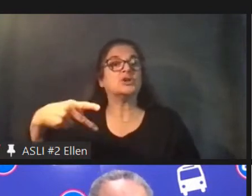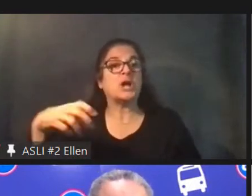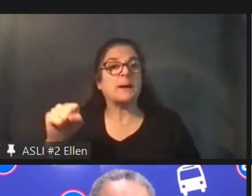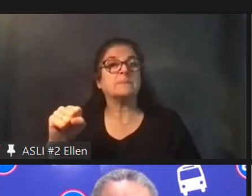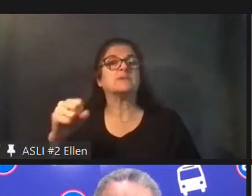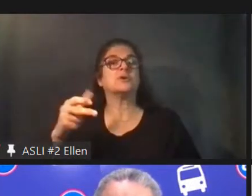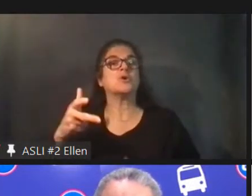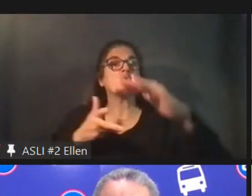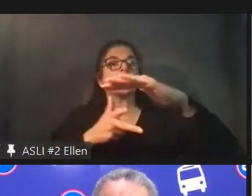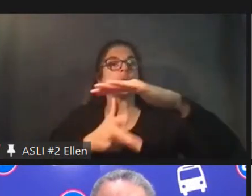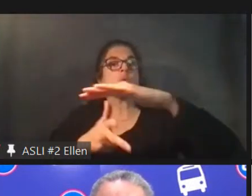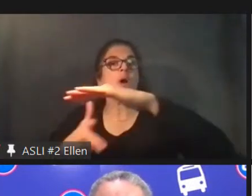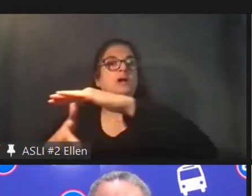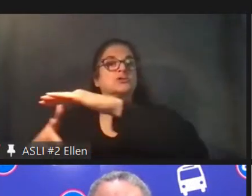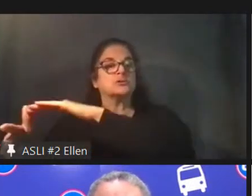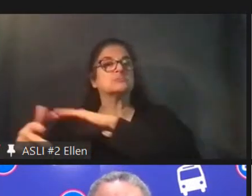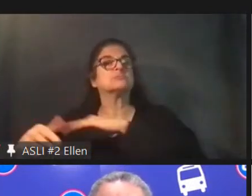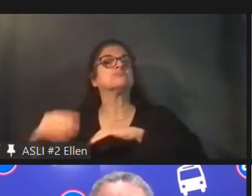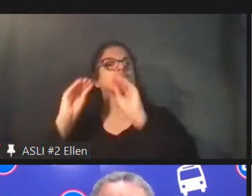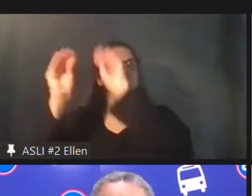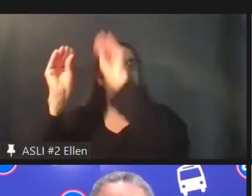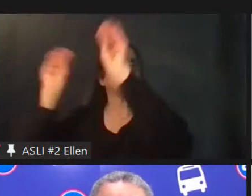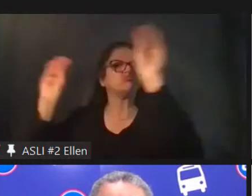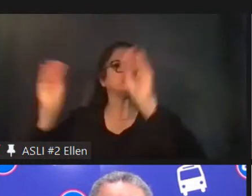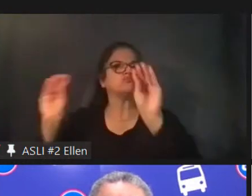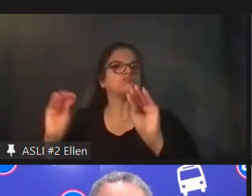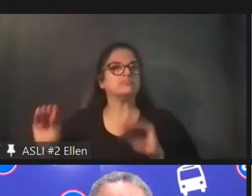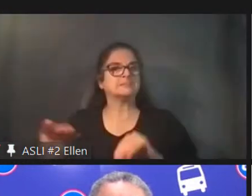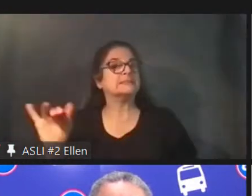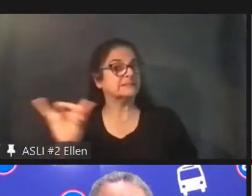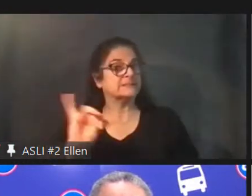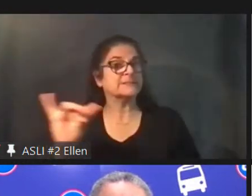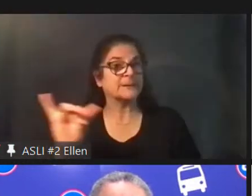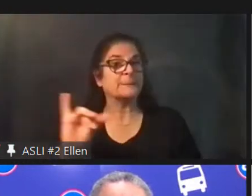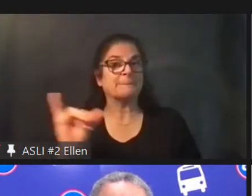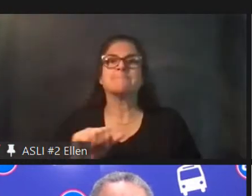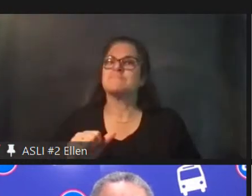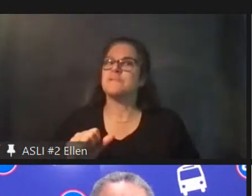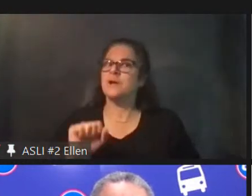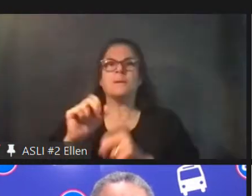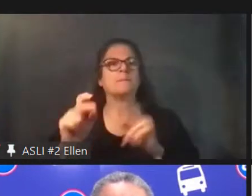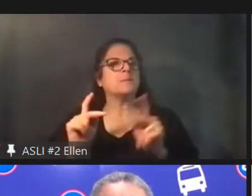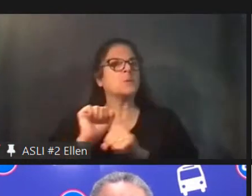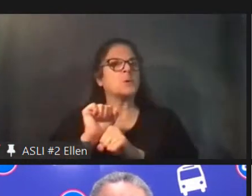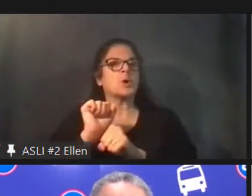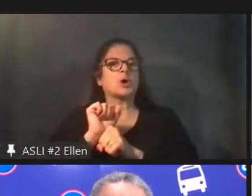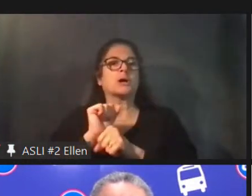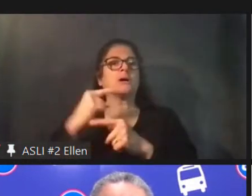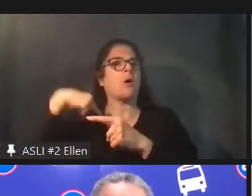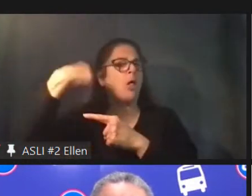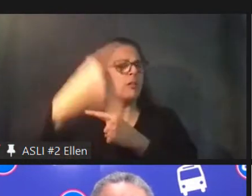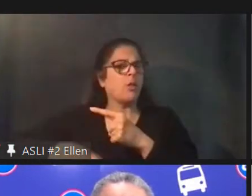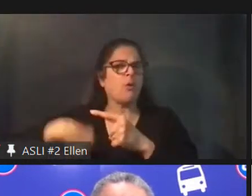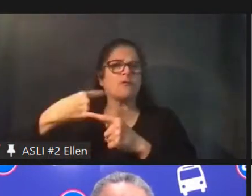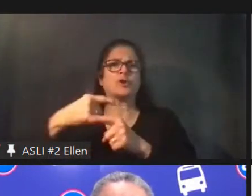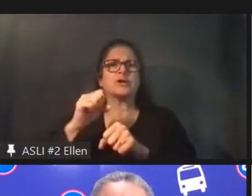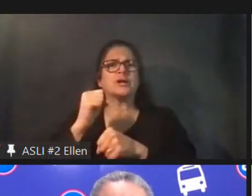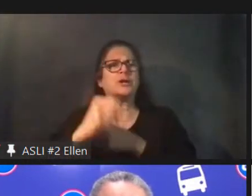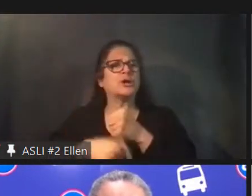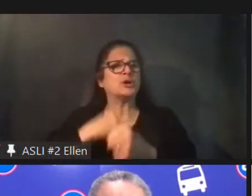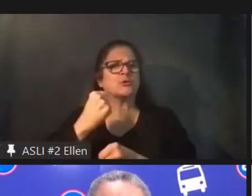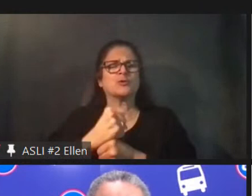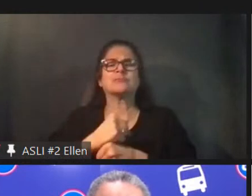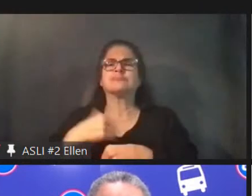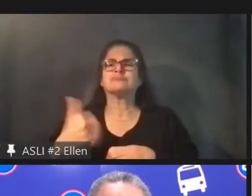and we do kind of the same type of effort in those front things. So we keep them busy year round, and I have no intention of walking away from it. I don't know if we'll